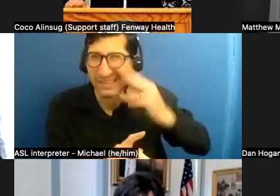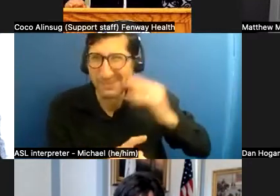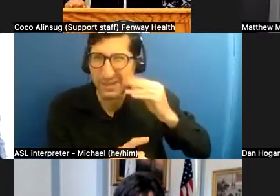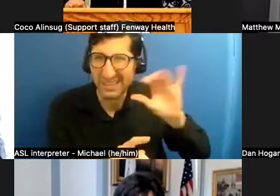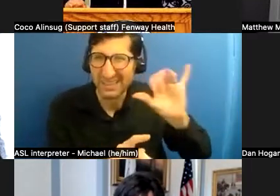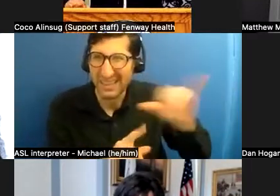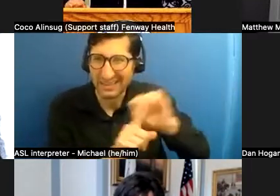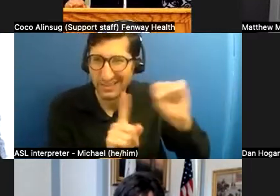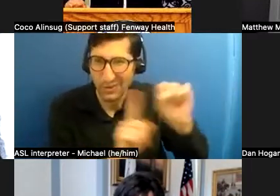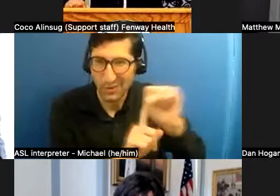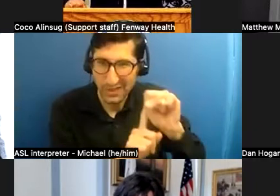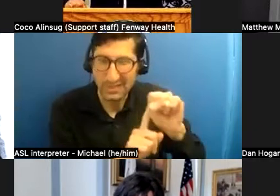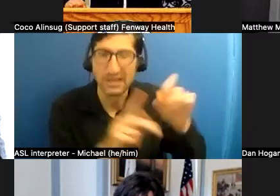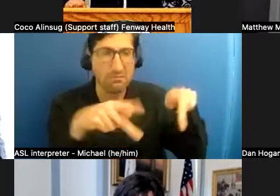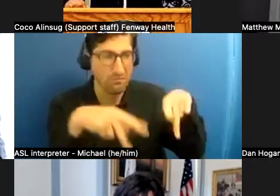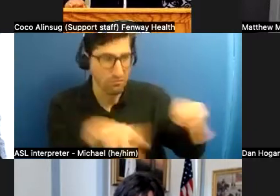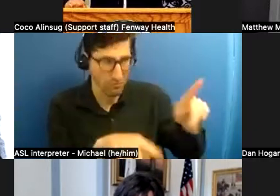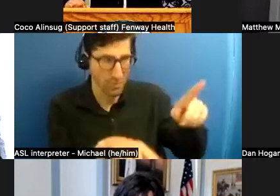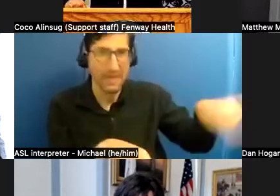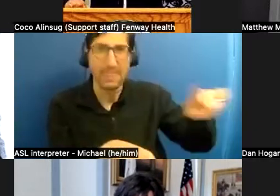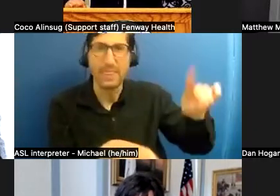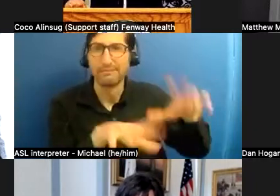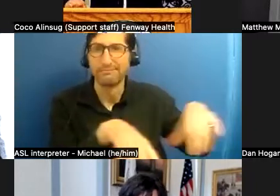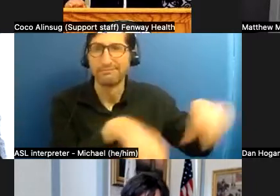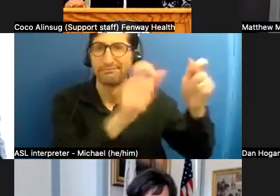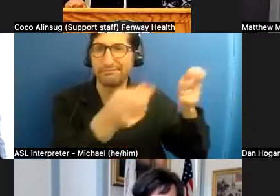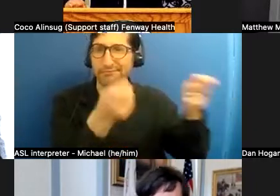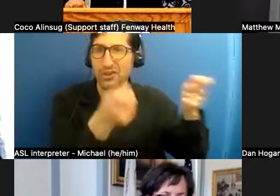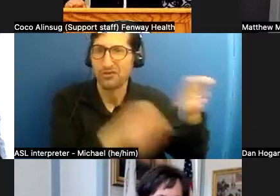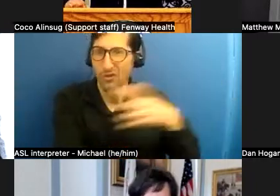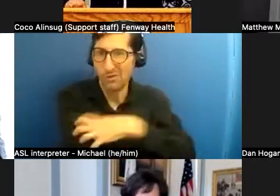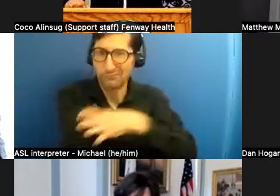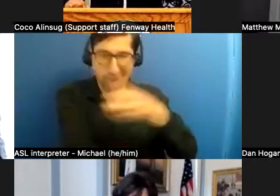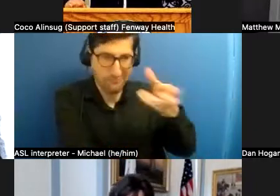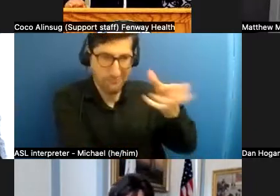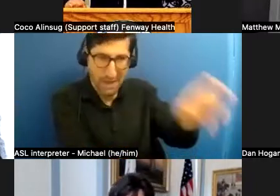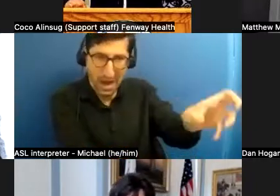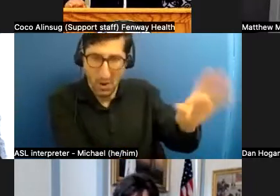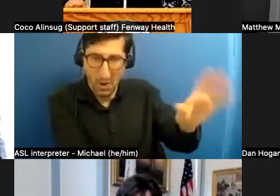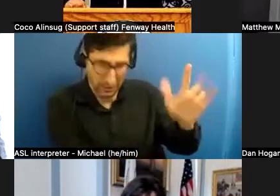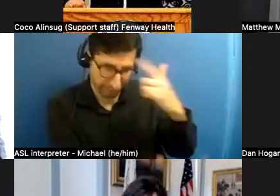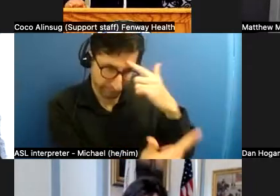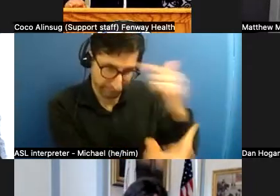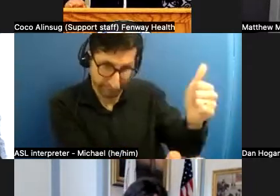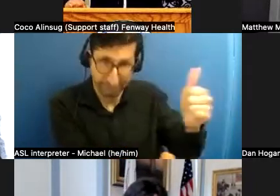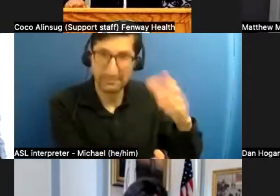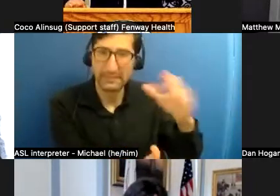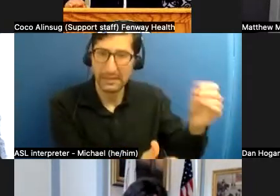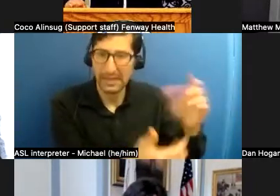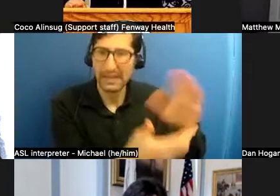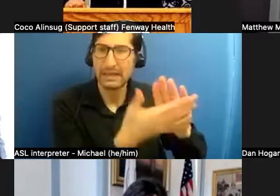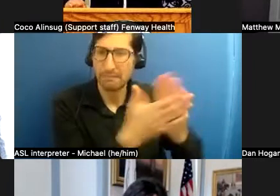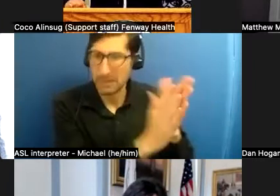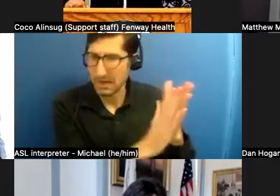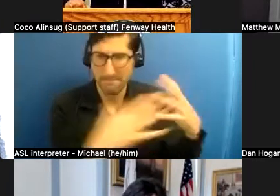allowing them to take control and empower themselves to be as healthy and well as